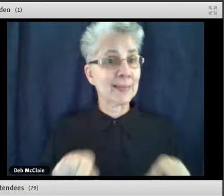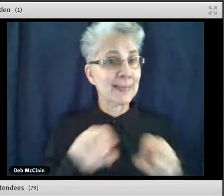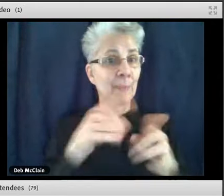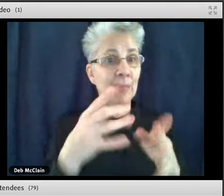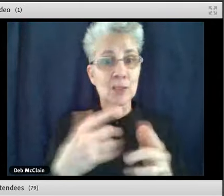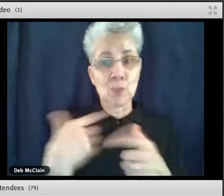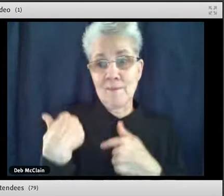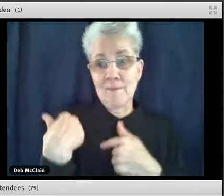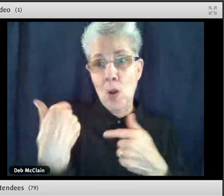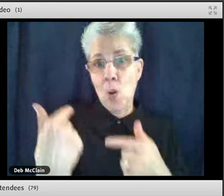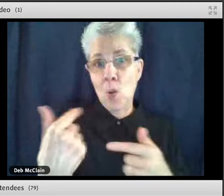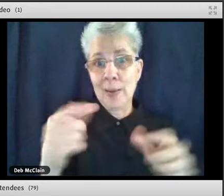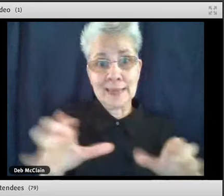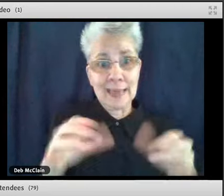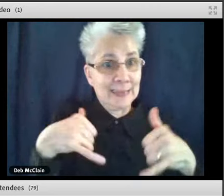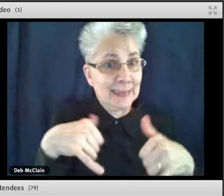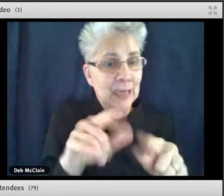there.